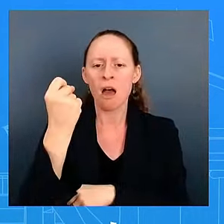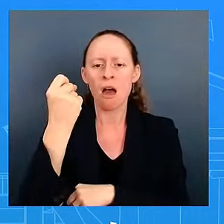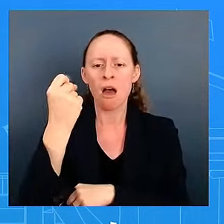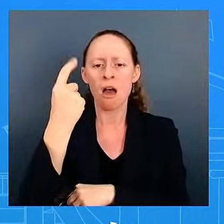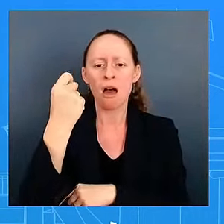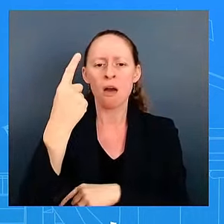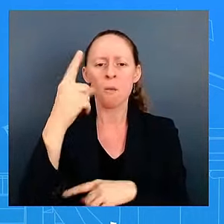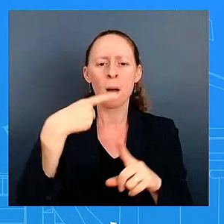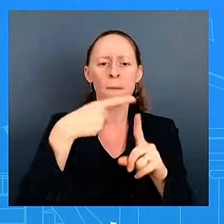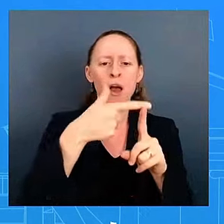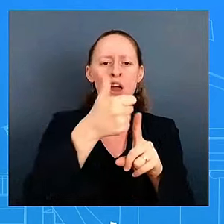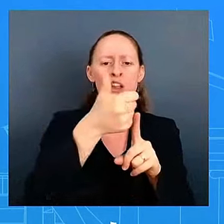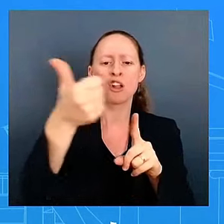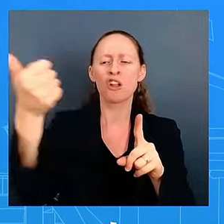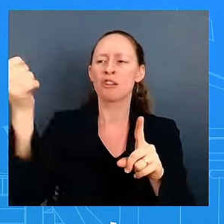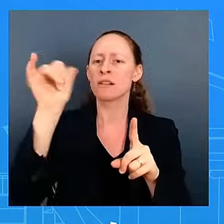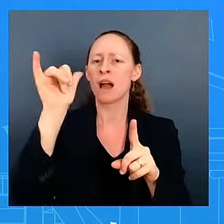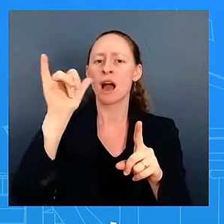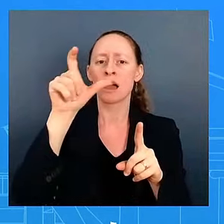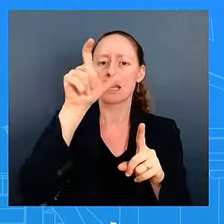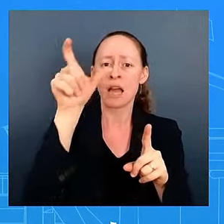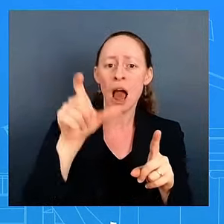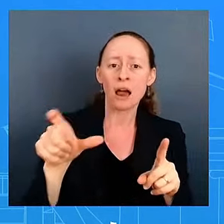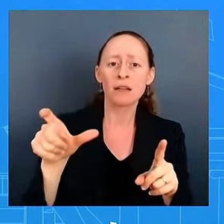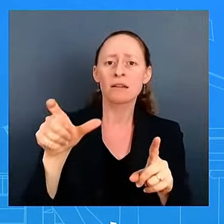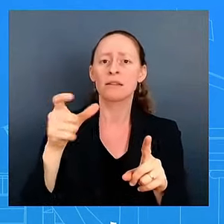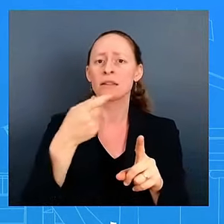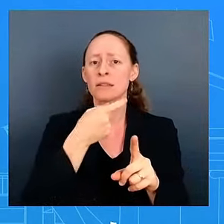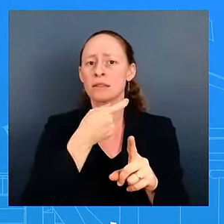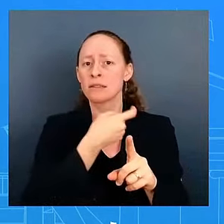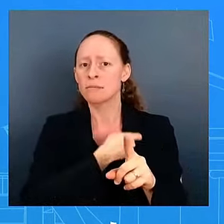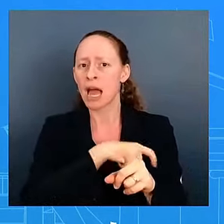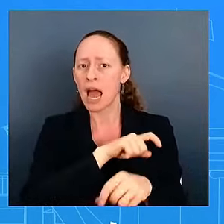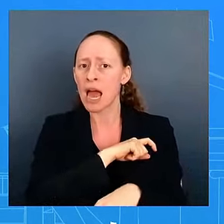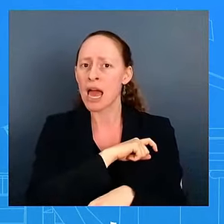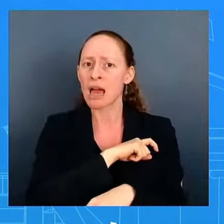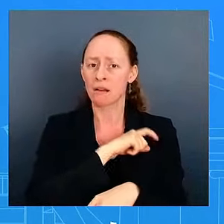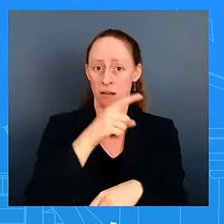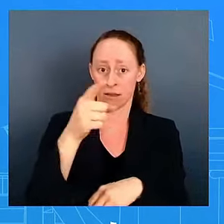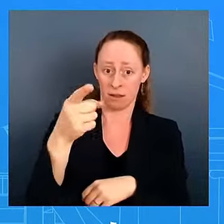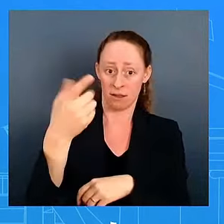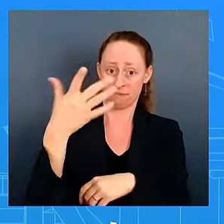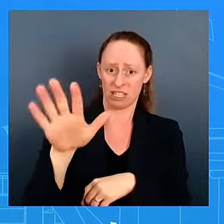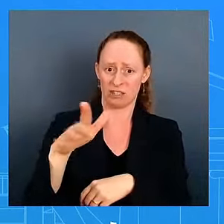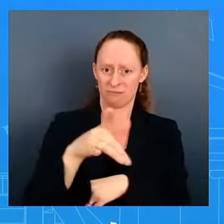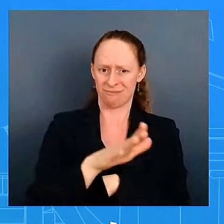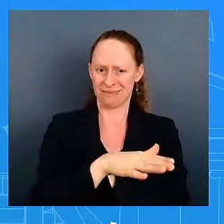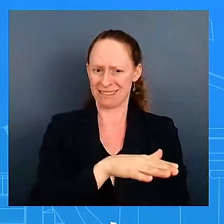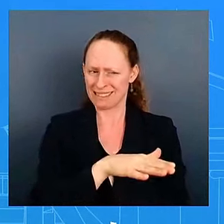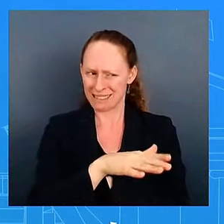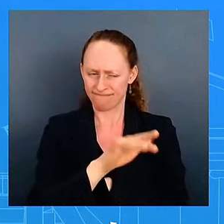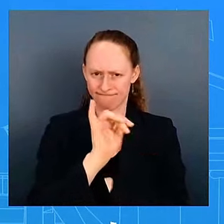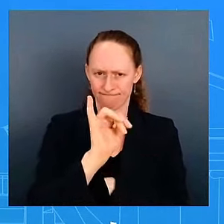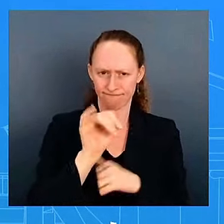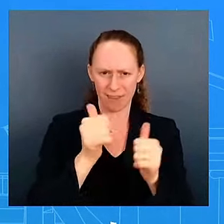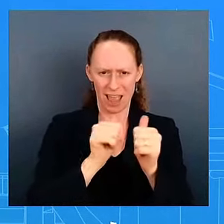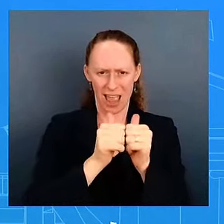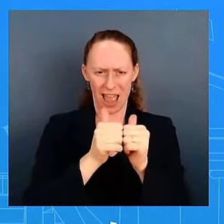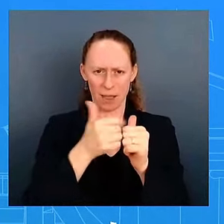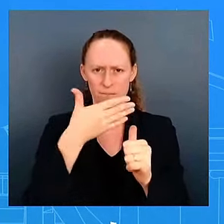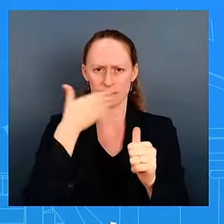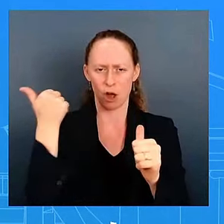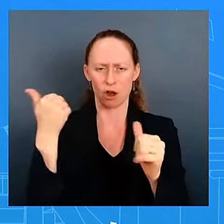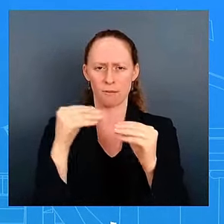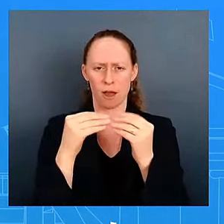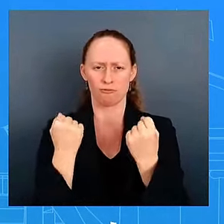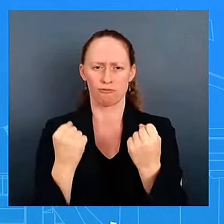improve relations with countries in North Africa, the Middle East, and work together in challenges like migration or instability. So does